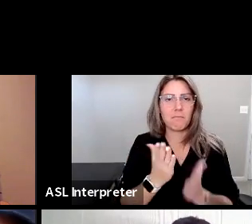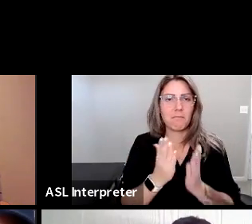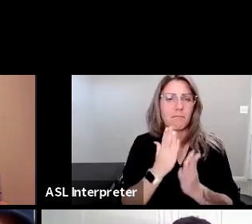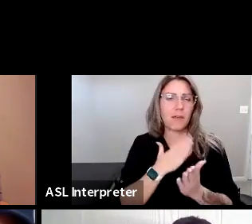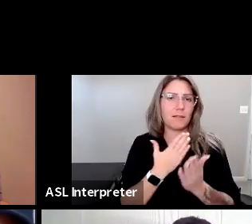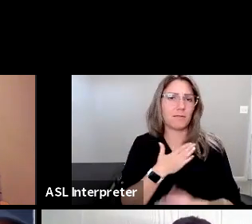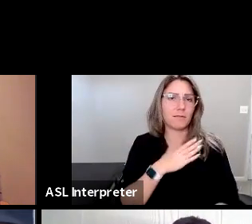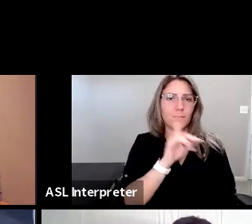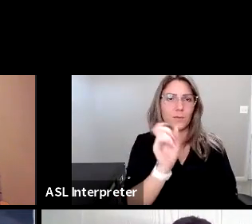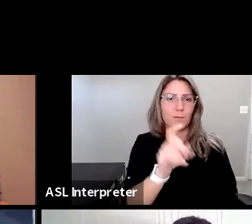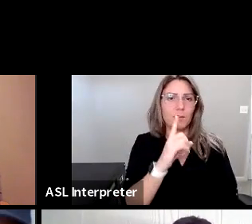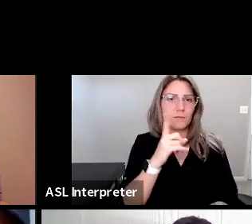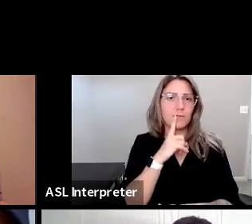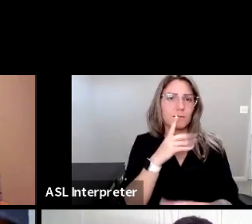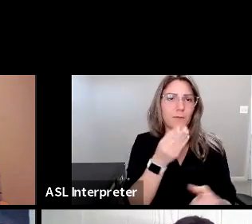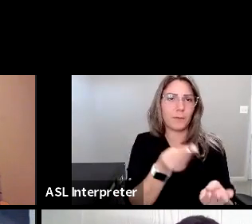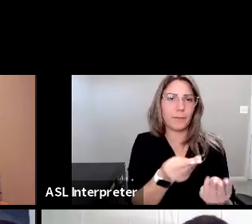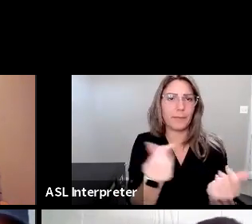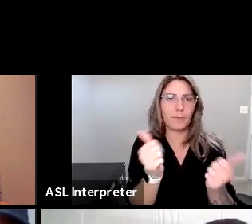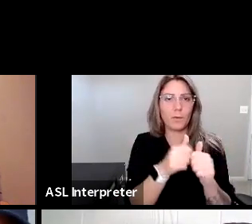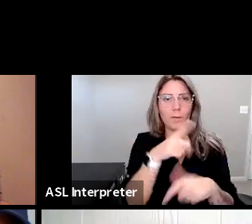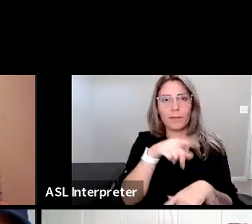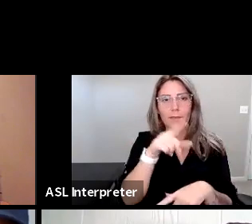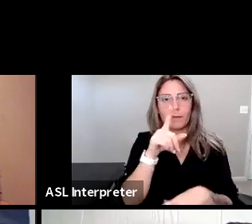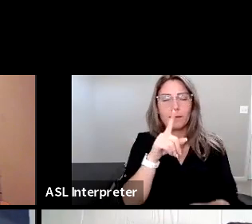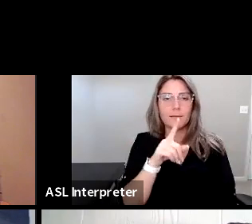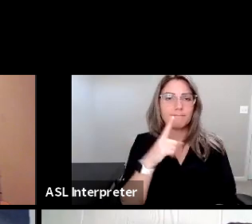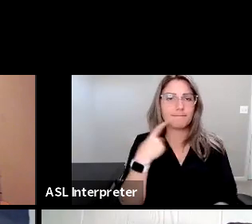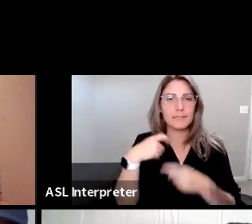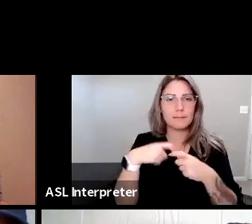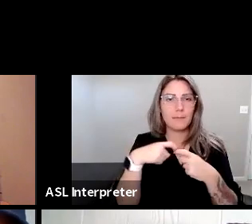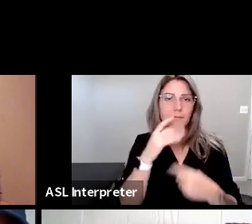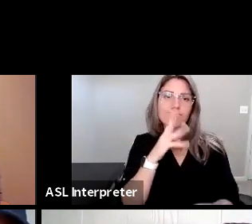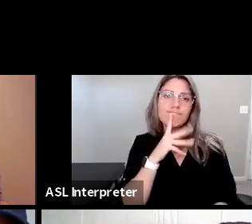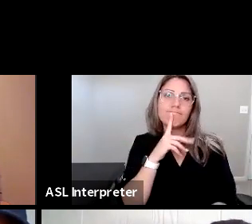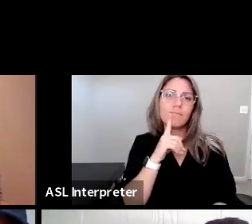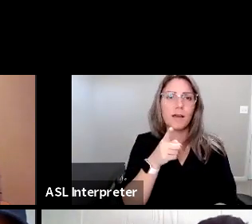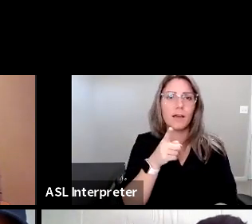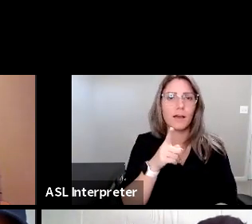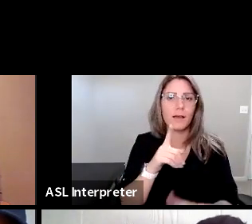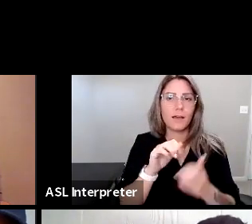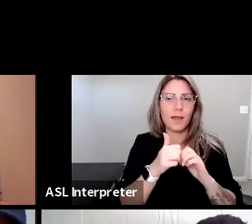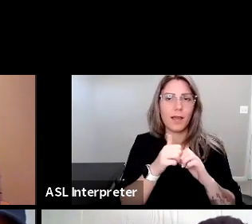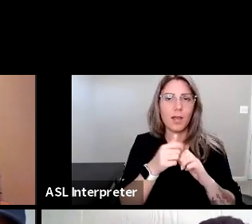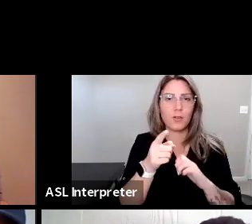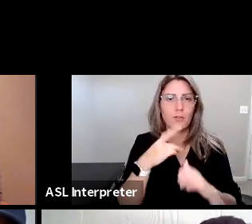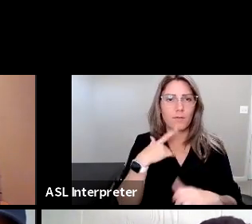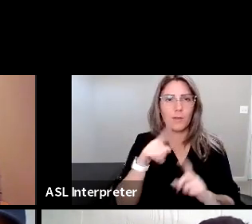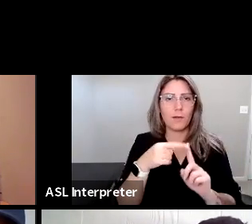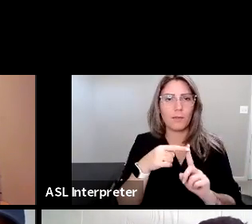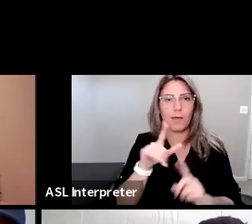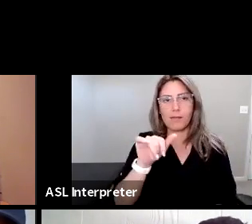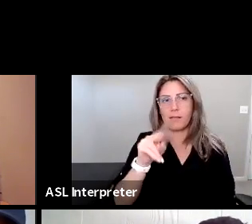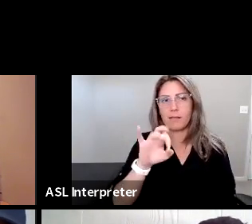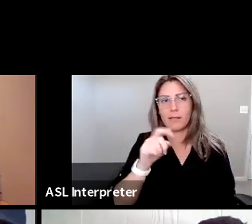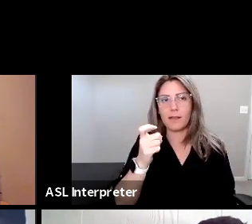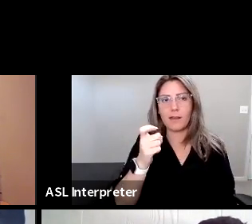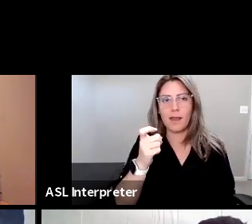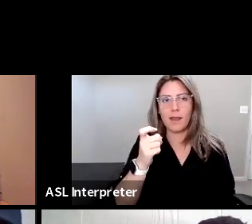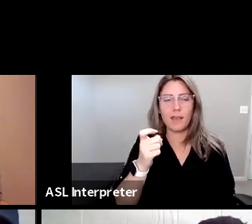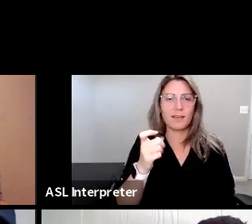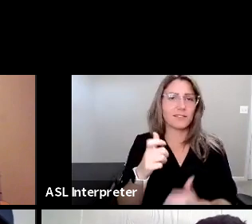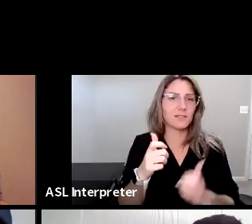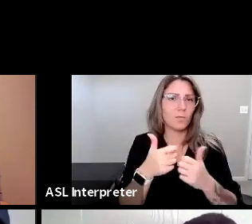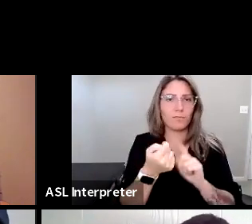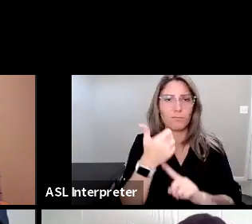who are fluent in Spanish, how do you feel about Latinx, which removes the masculine O? And I